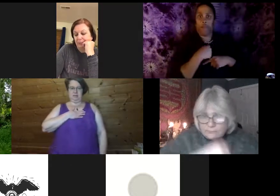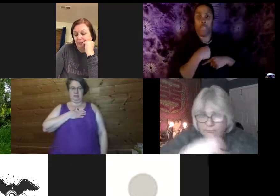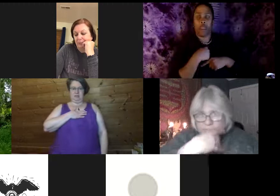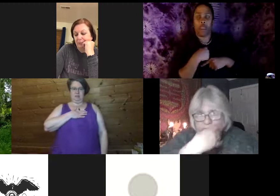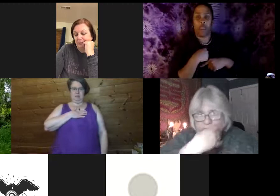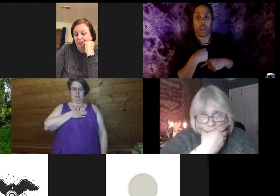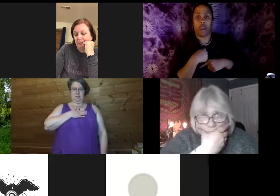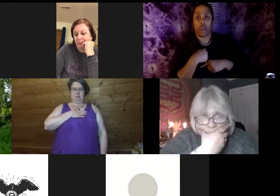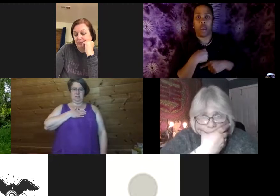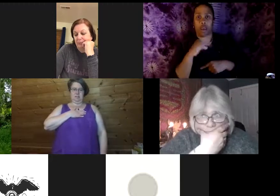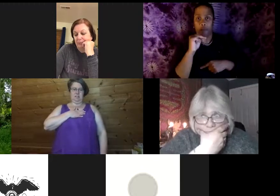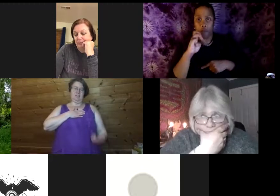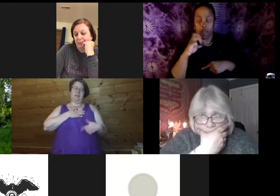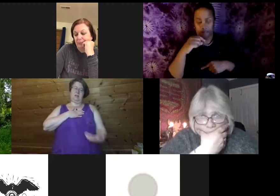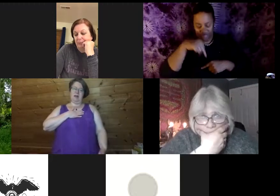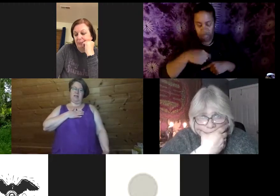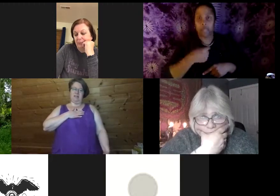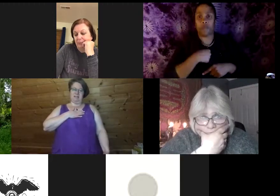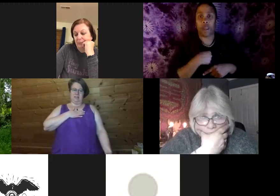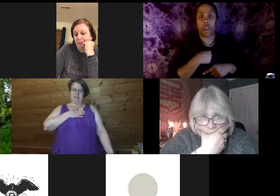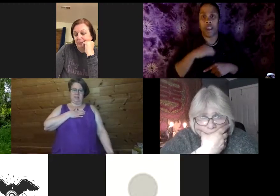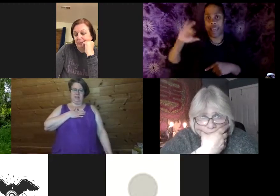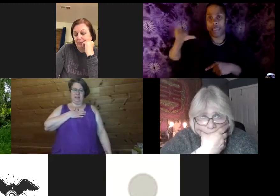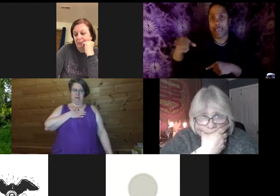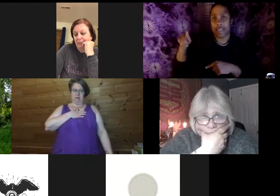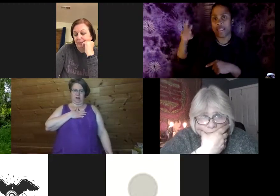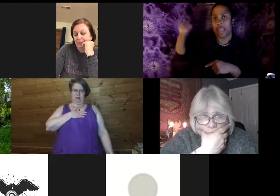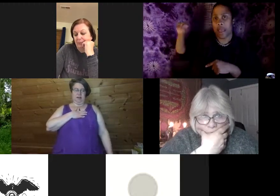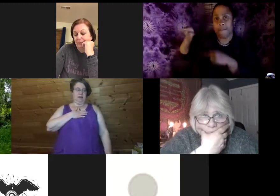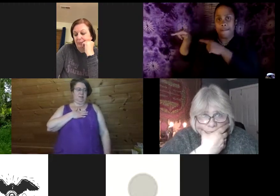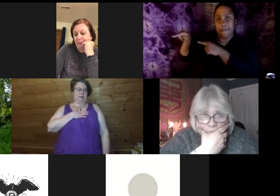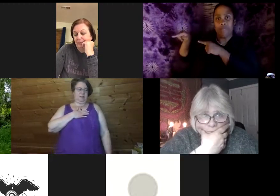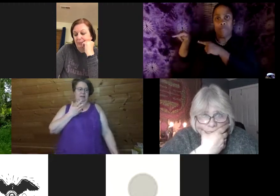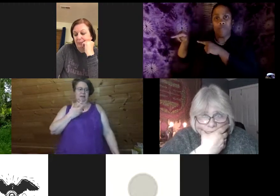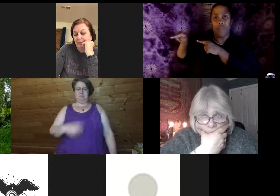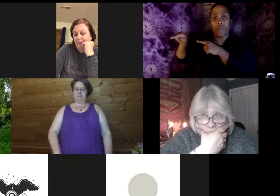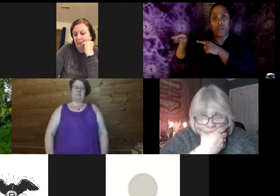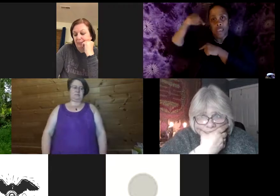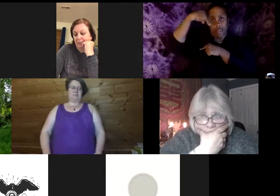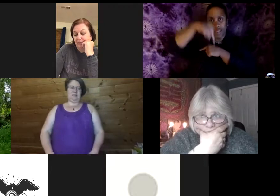me. And it's good to take a breath and let it settle in and let it integrate. And it can be,